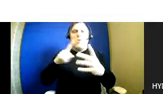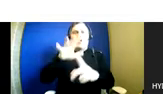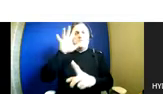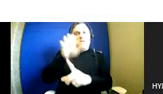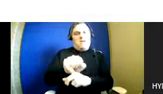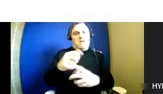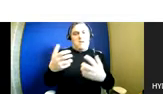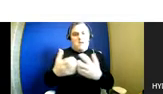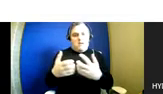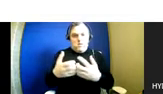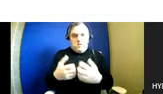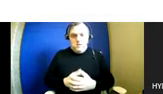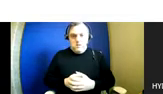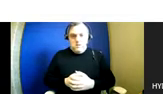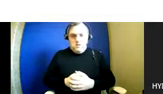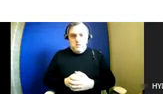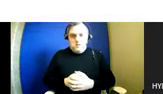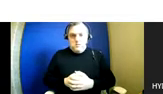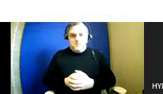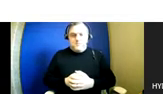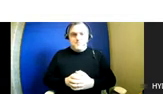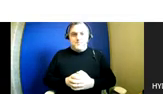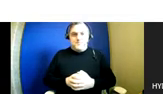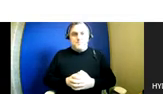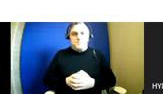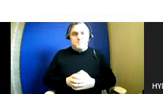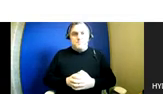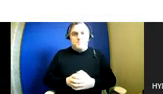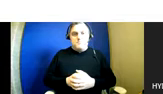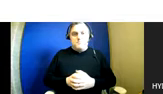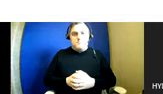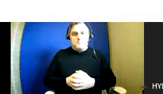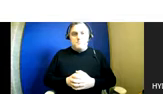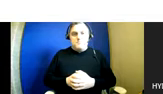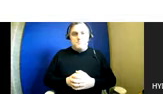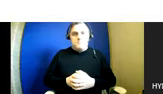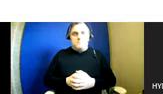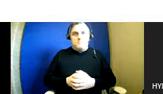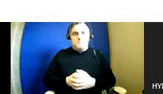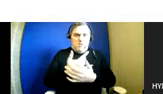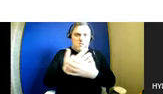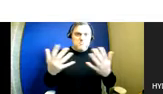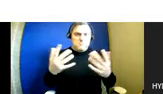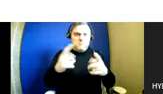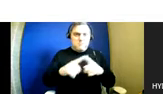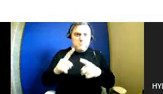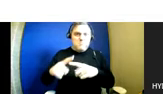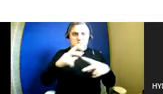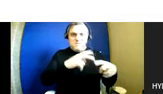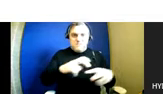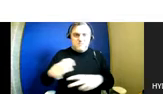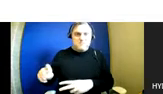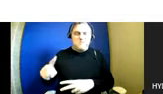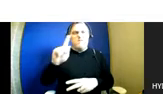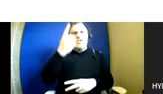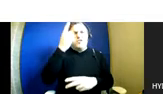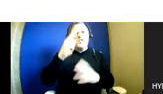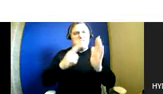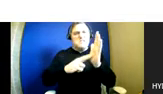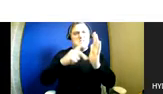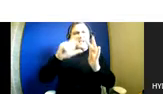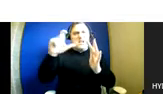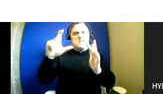this research has been reviewed by several bodies, first one being NICE, which you may have